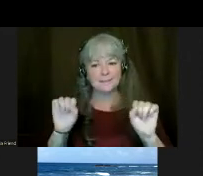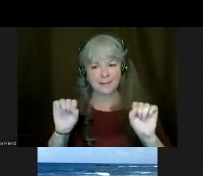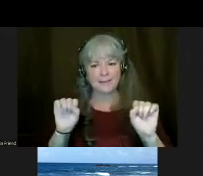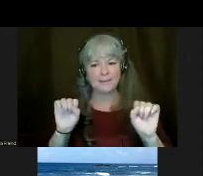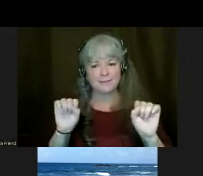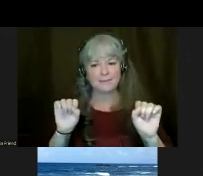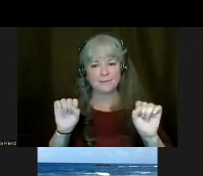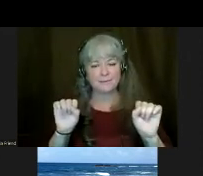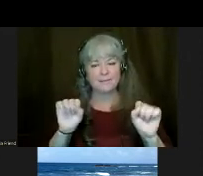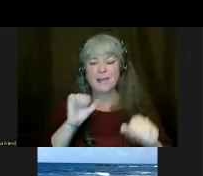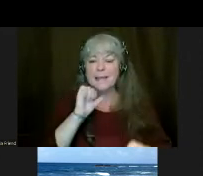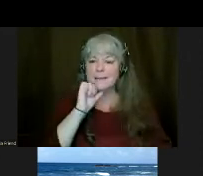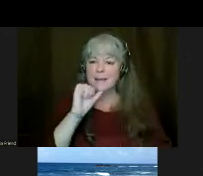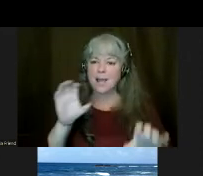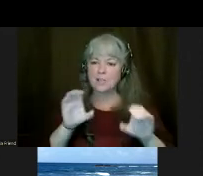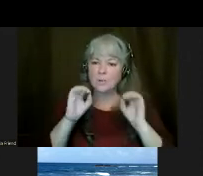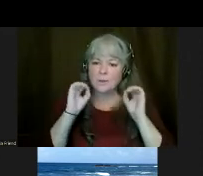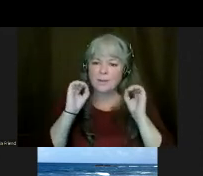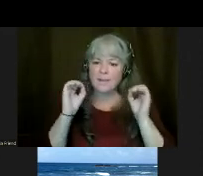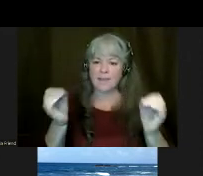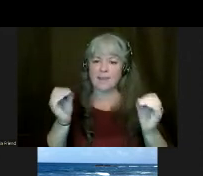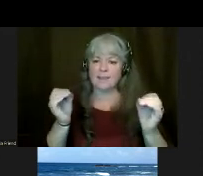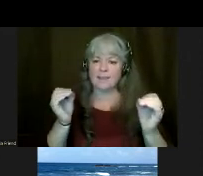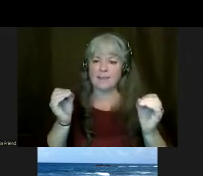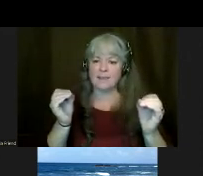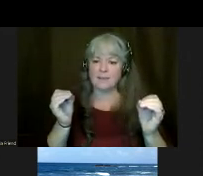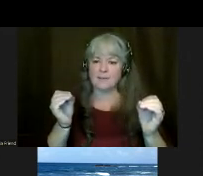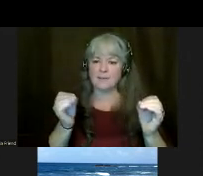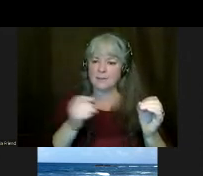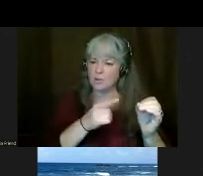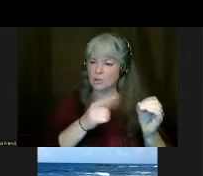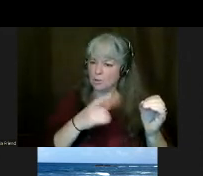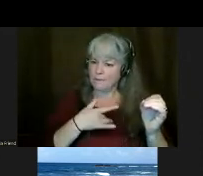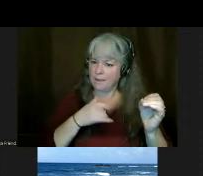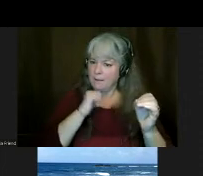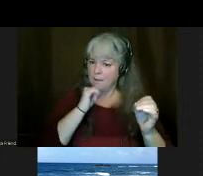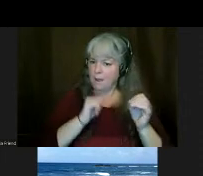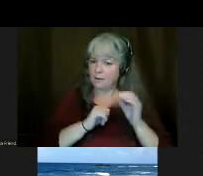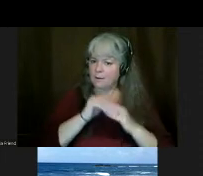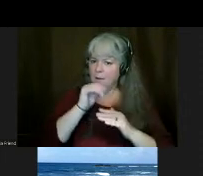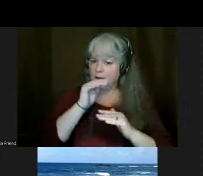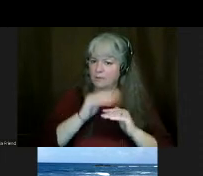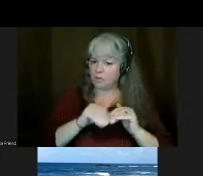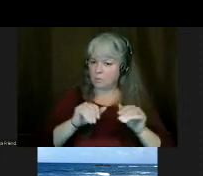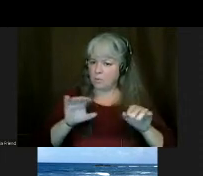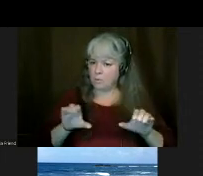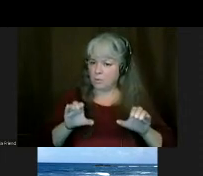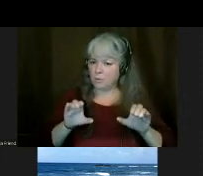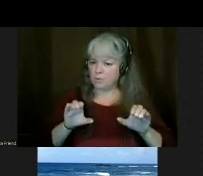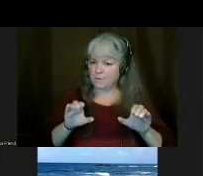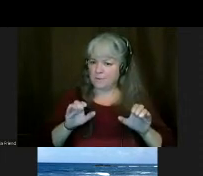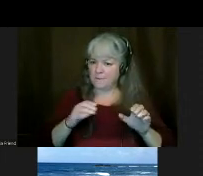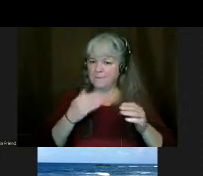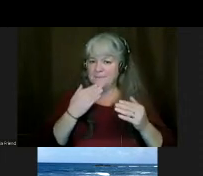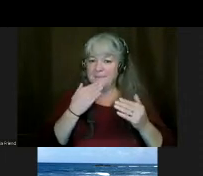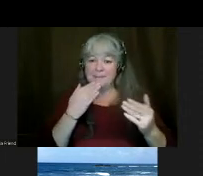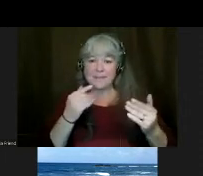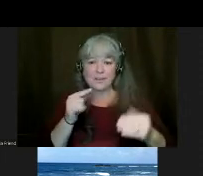and not doing anything you're uncomfortable with. Thank you,